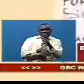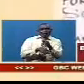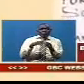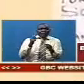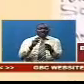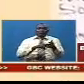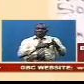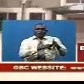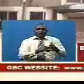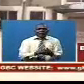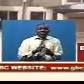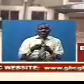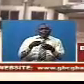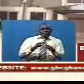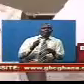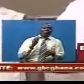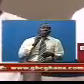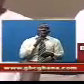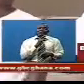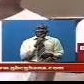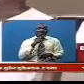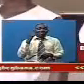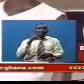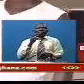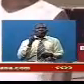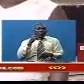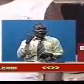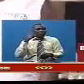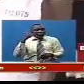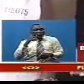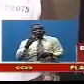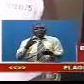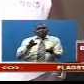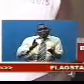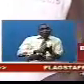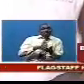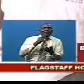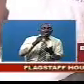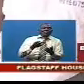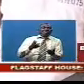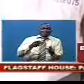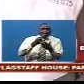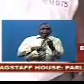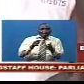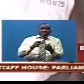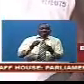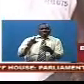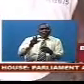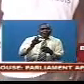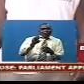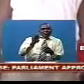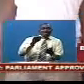temporarily for renovation. The manager of the hotel was called on phone to confirm the arrears, which stands at